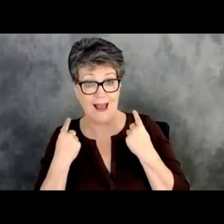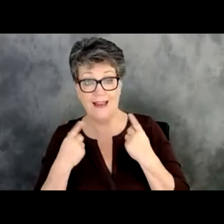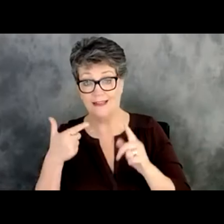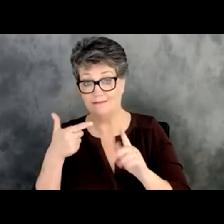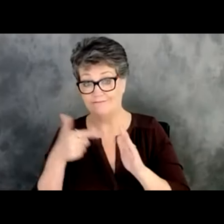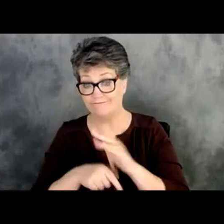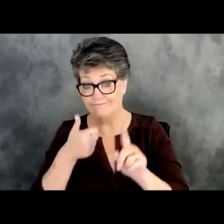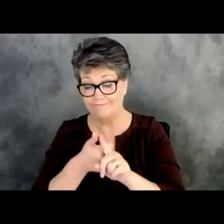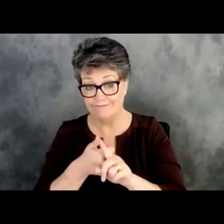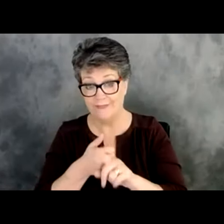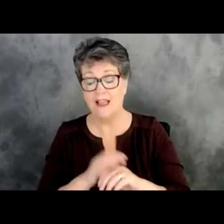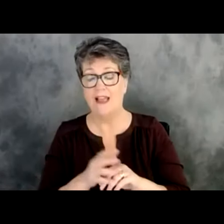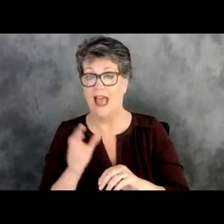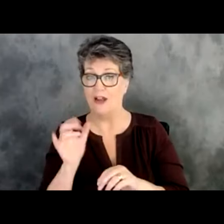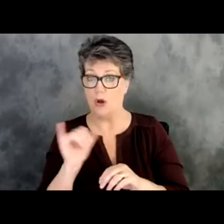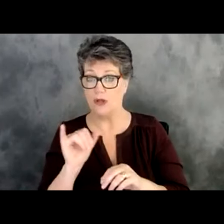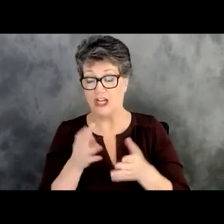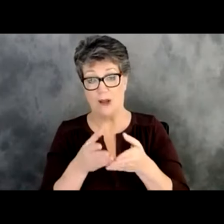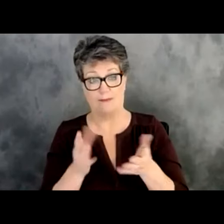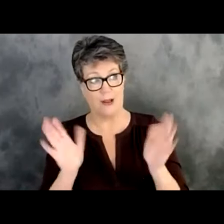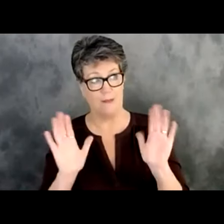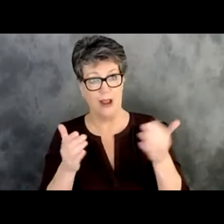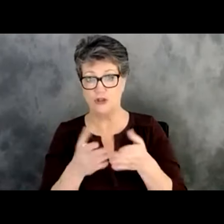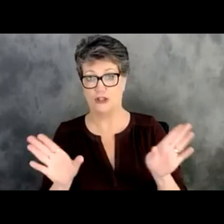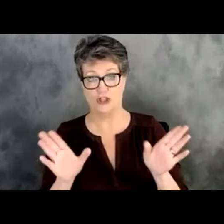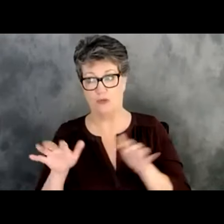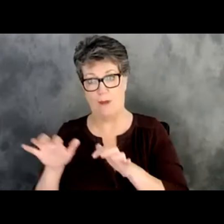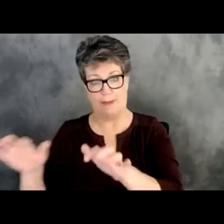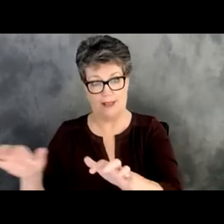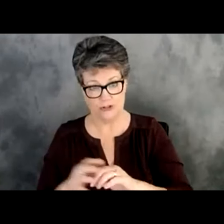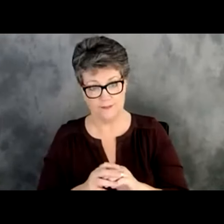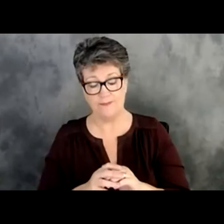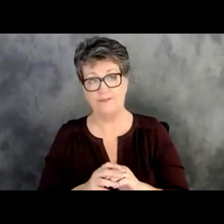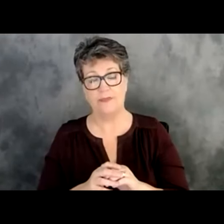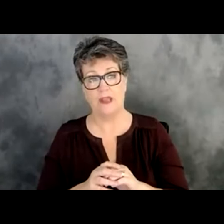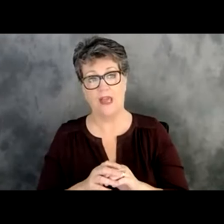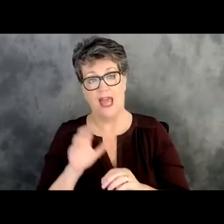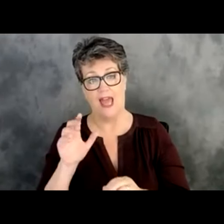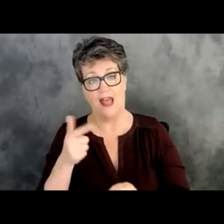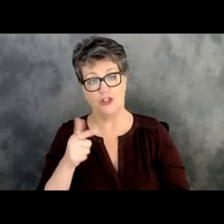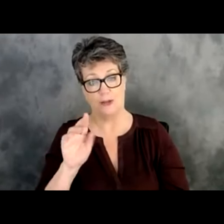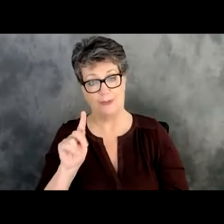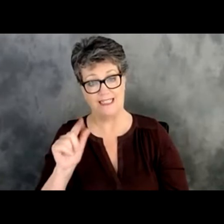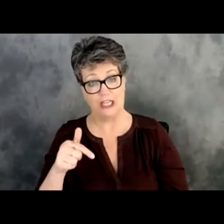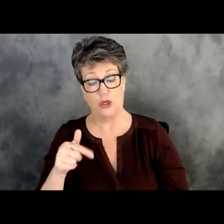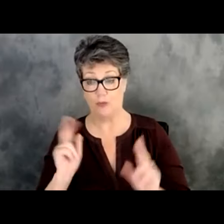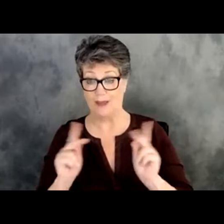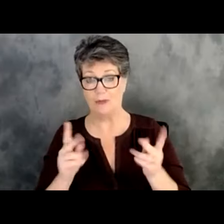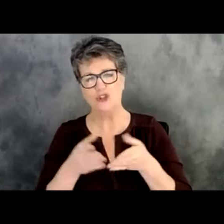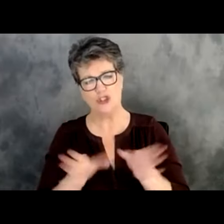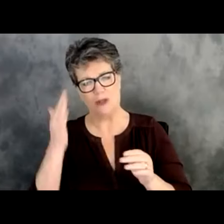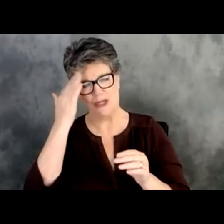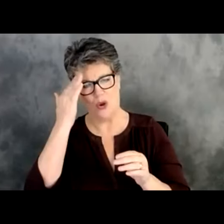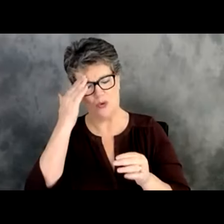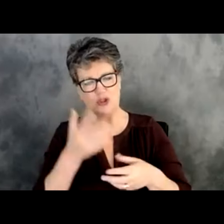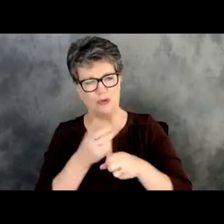HIV/AIDS as compared to the general population. LGBTQ people are also generally known to receive poor